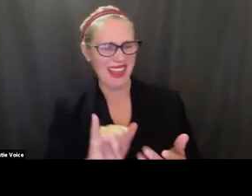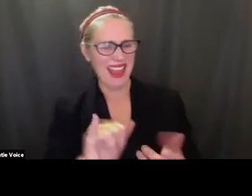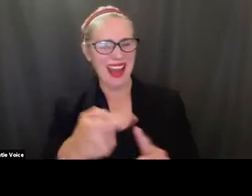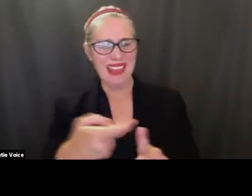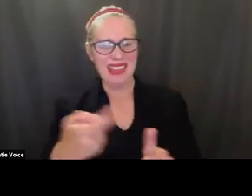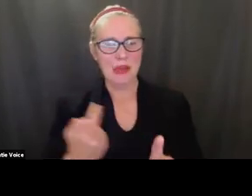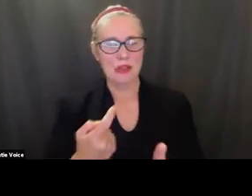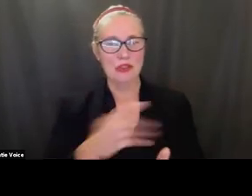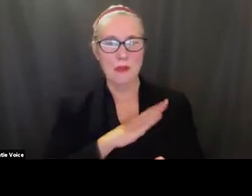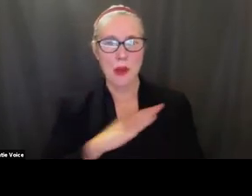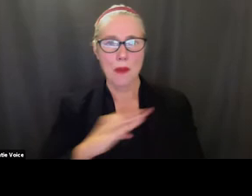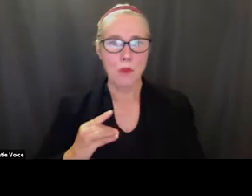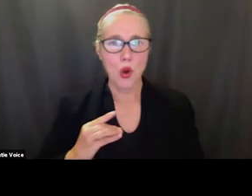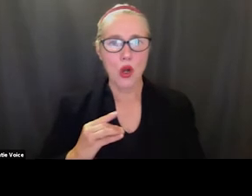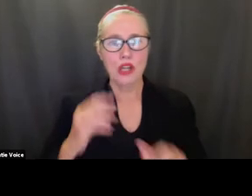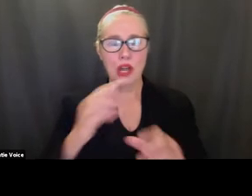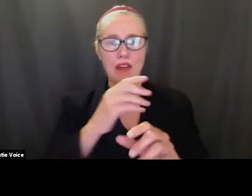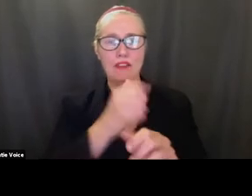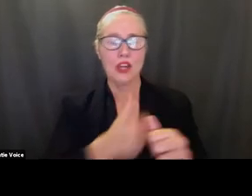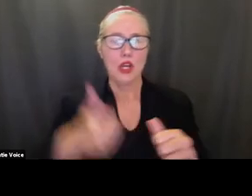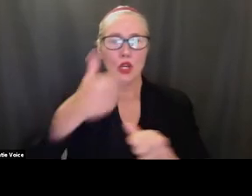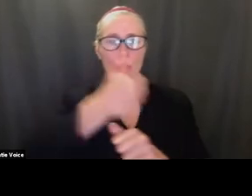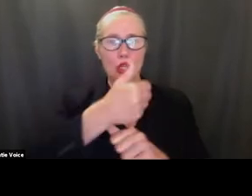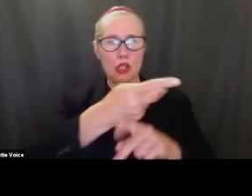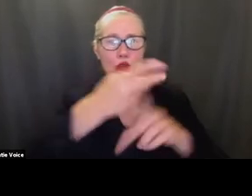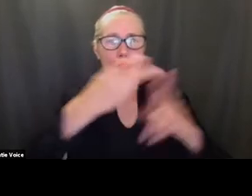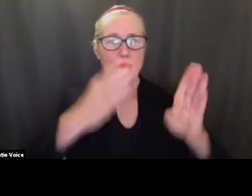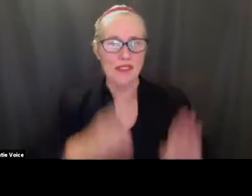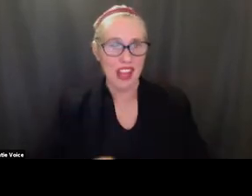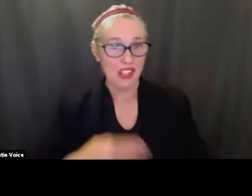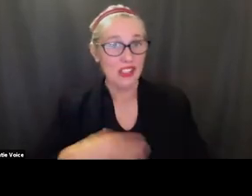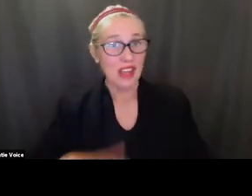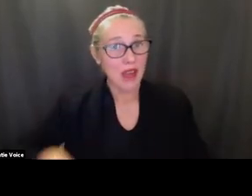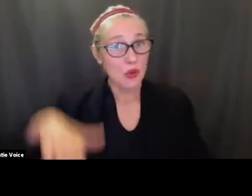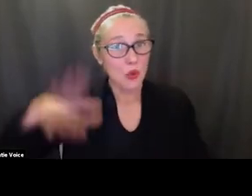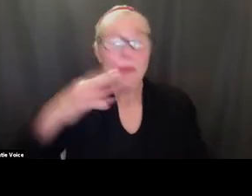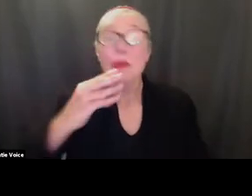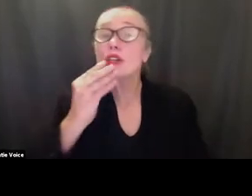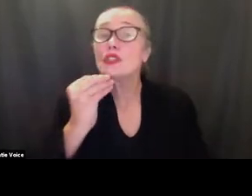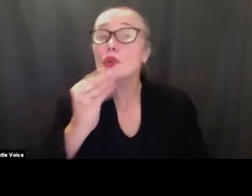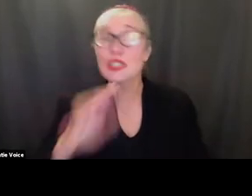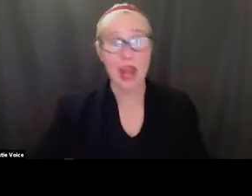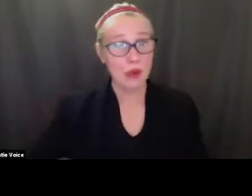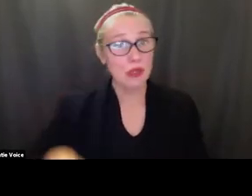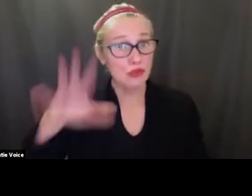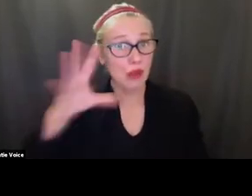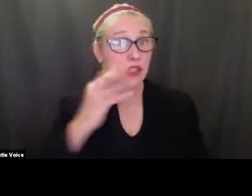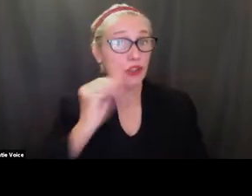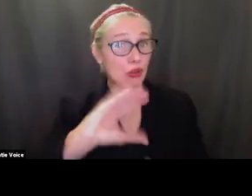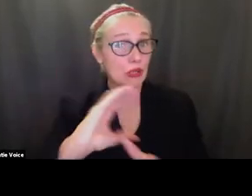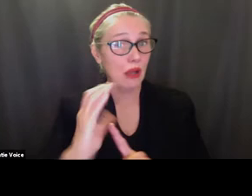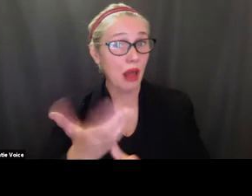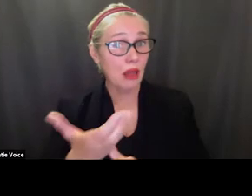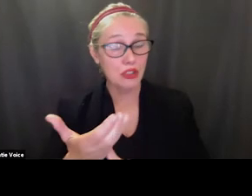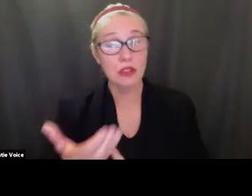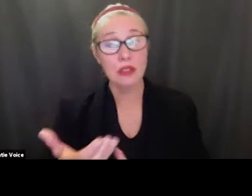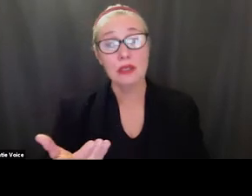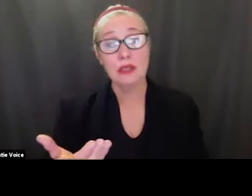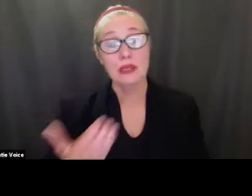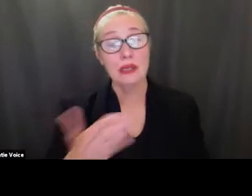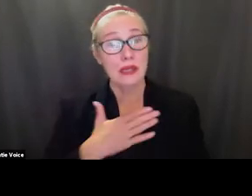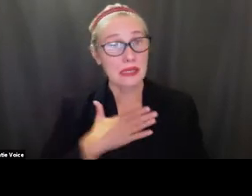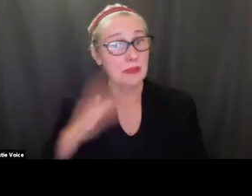but i you know as someone who grew up who was jewish and i was raised in a jewish culture and tradition i think